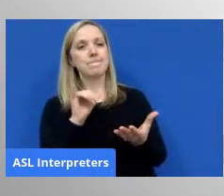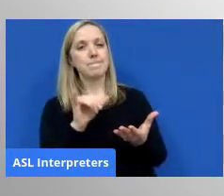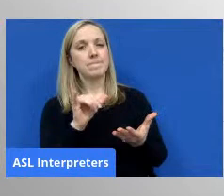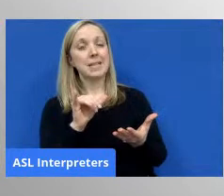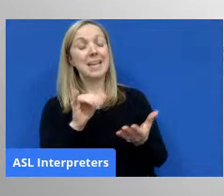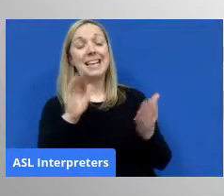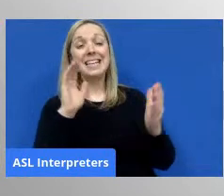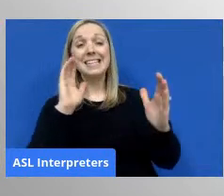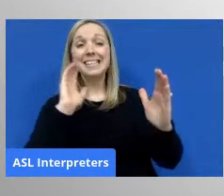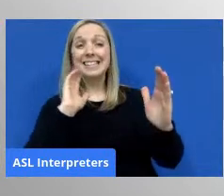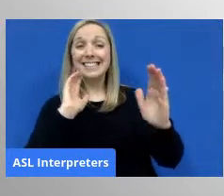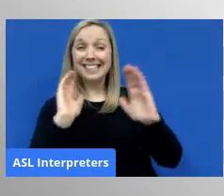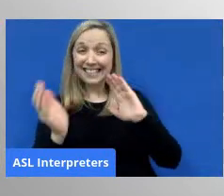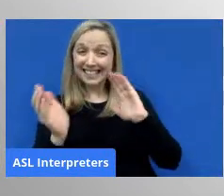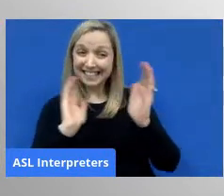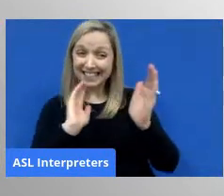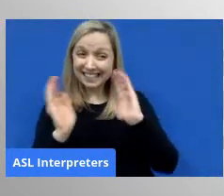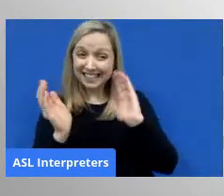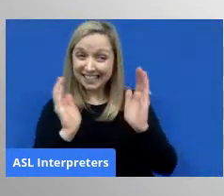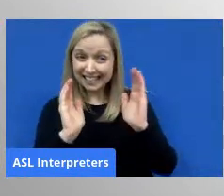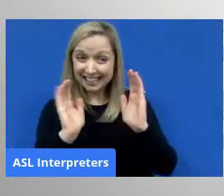that have